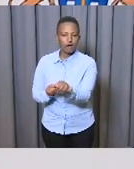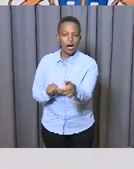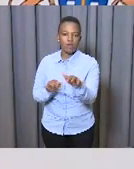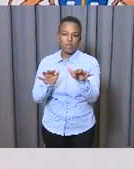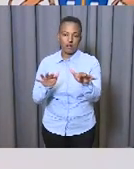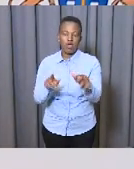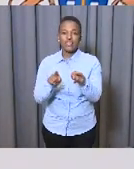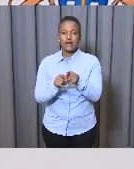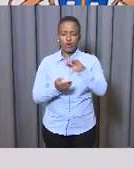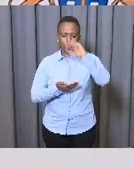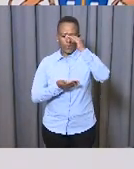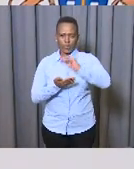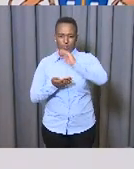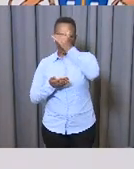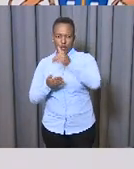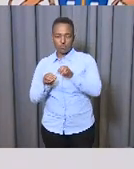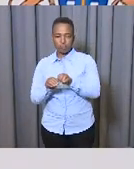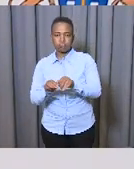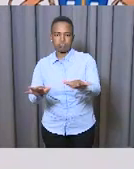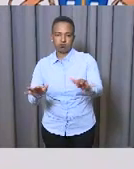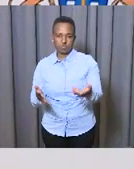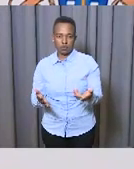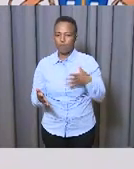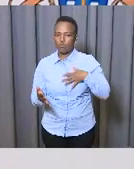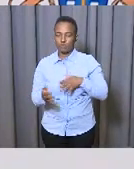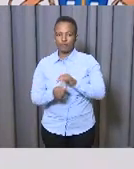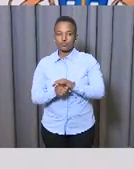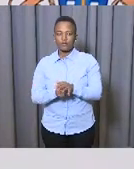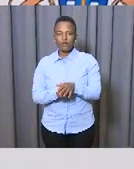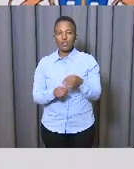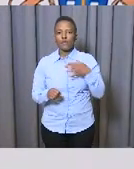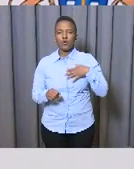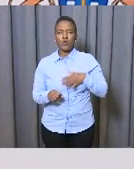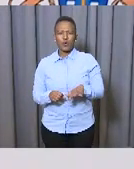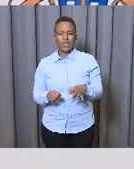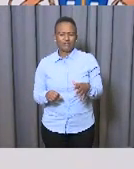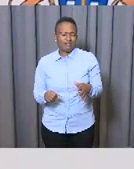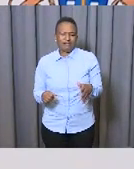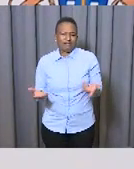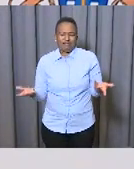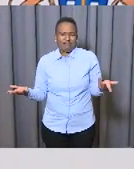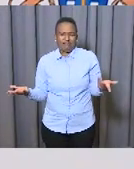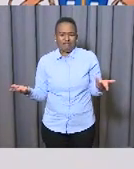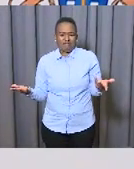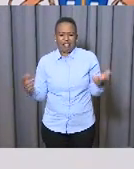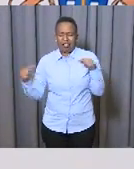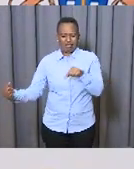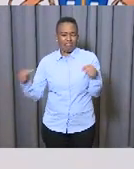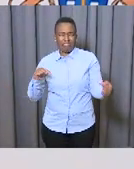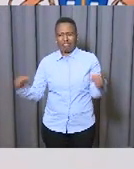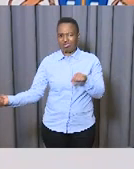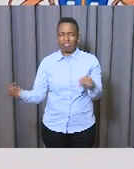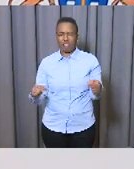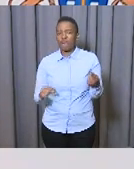of infection to the extent it happens. We don't want to be entering into a childish debate about who